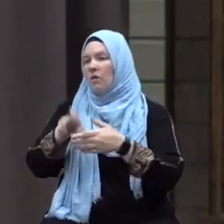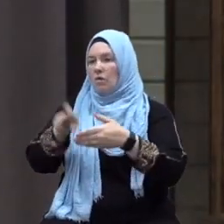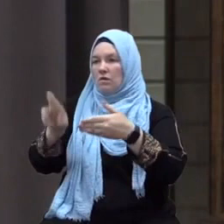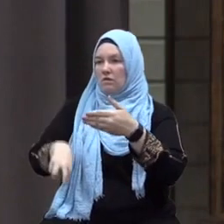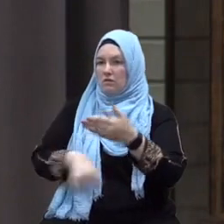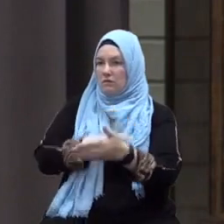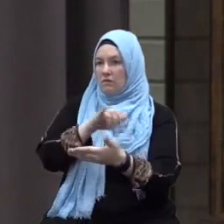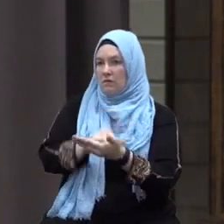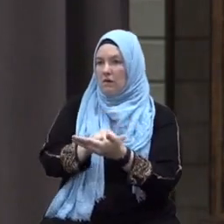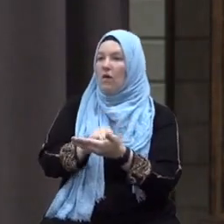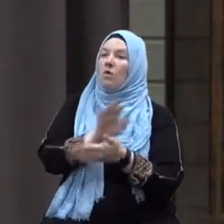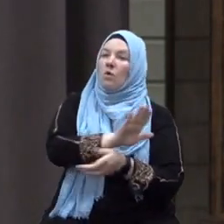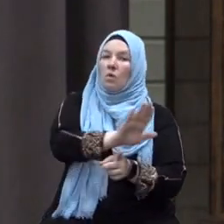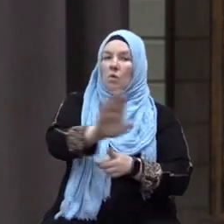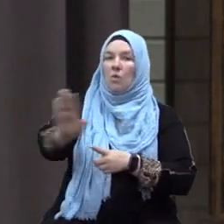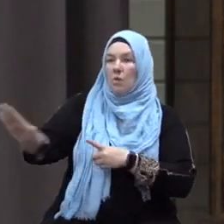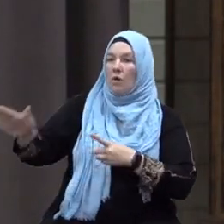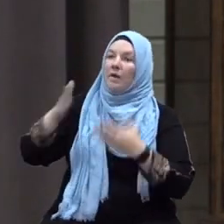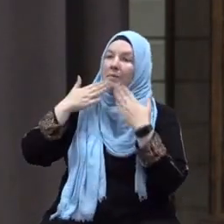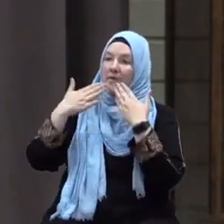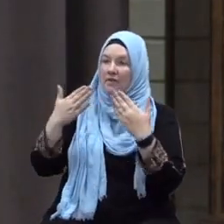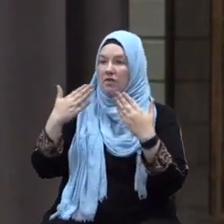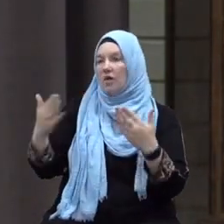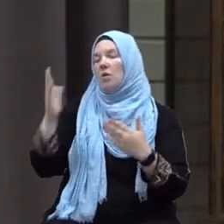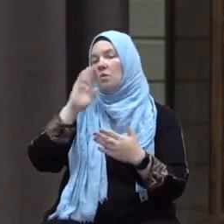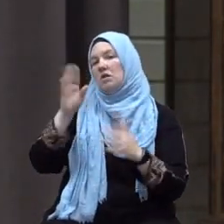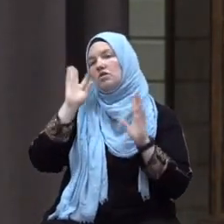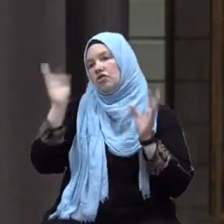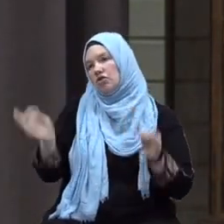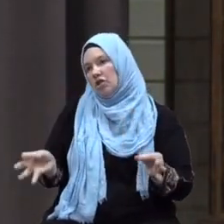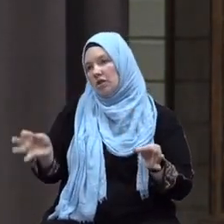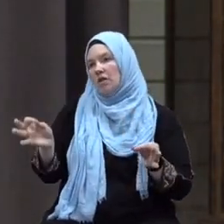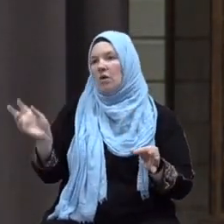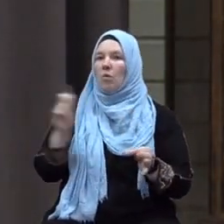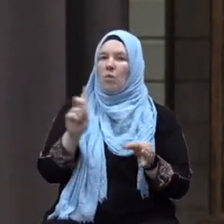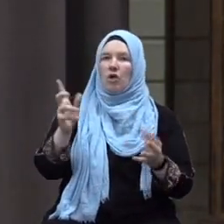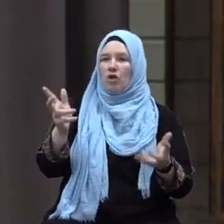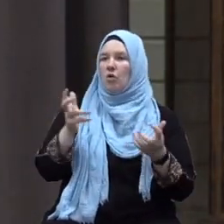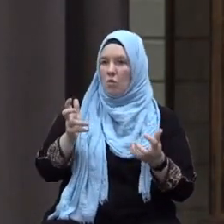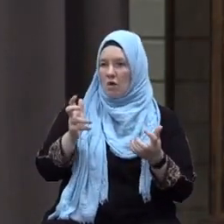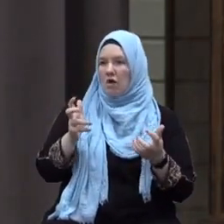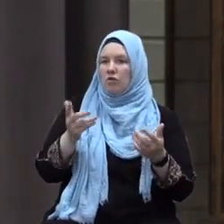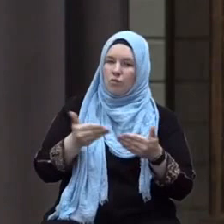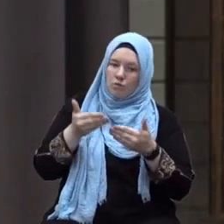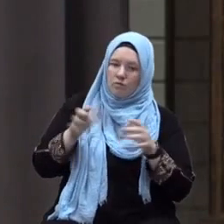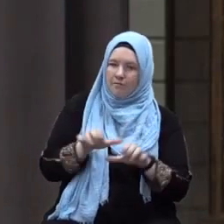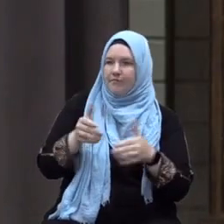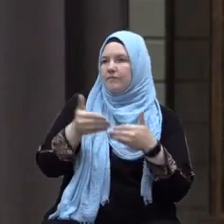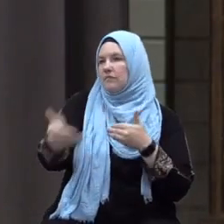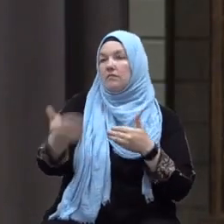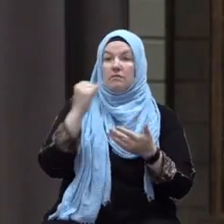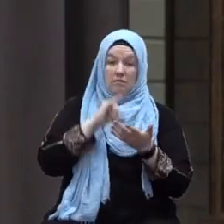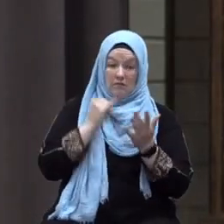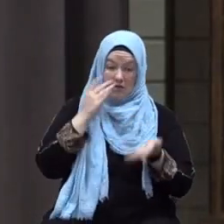of that, your appreciation will determine where you want to go.